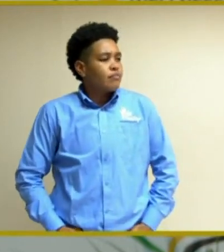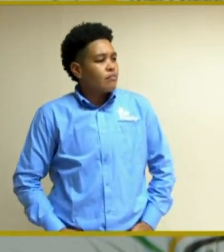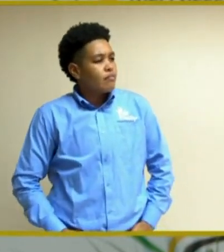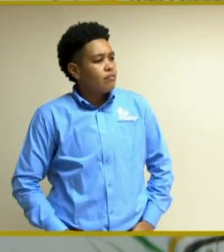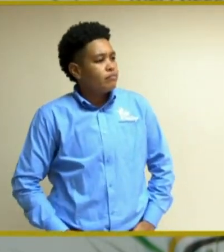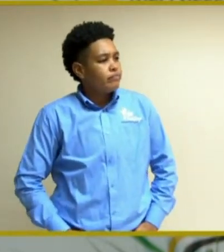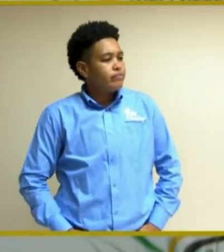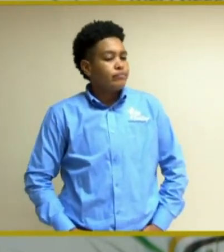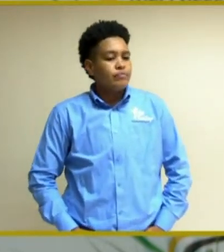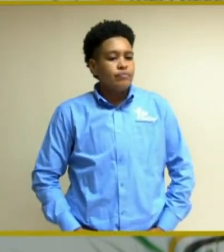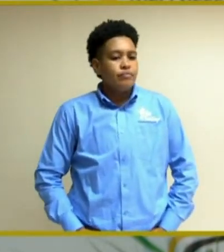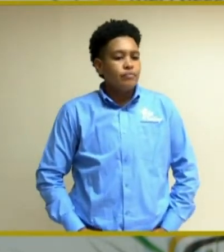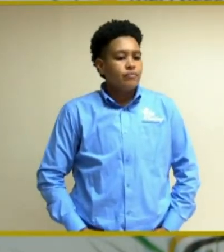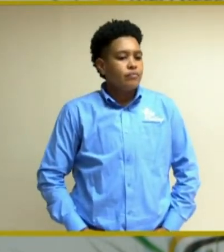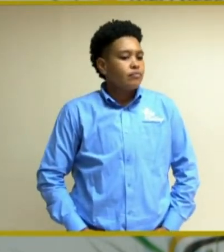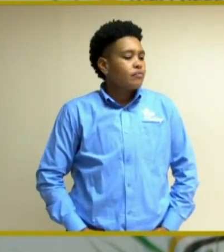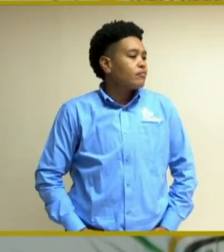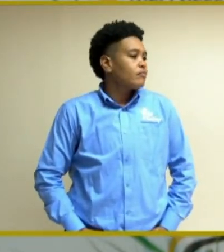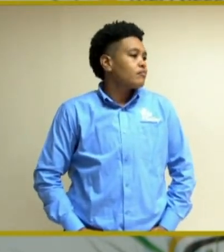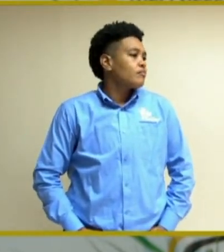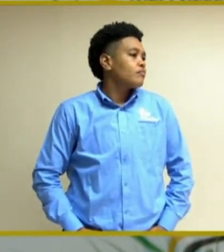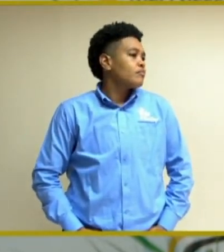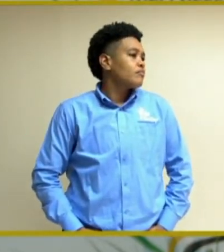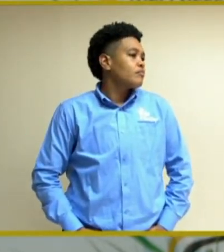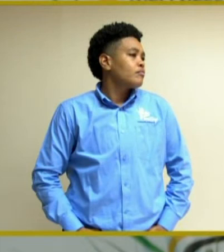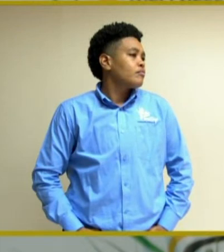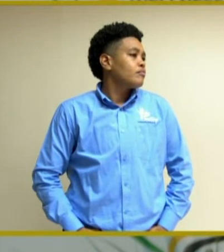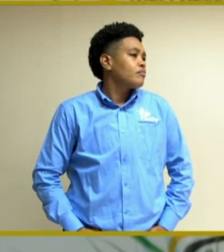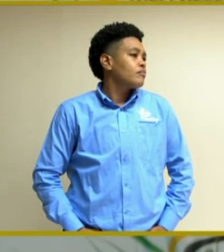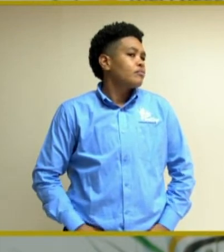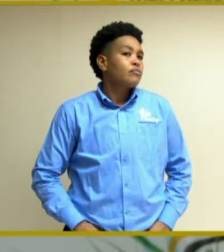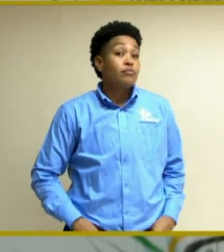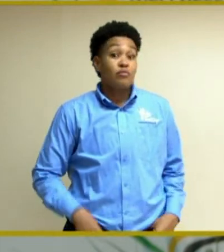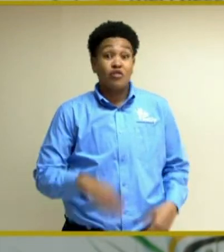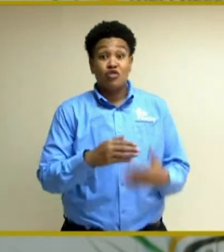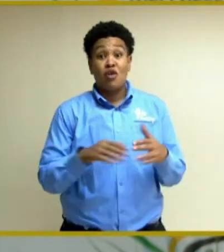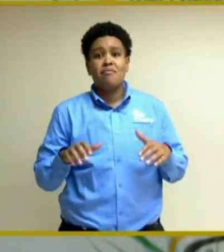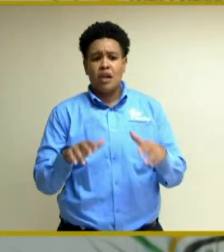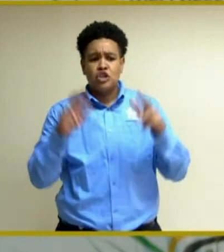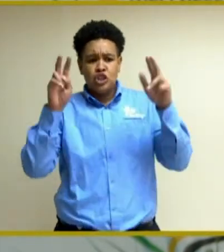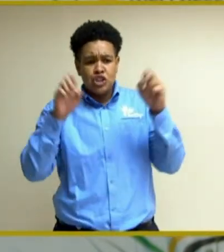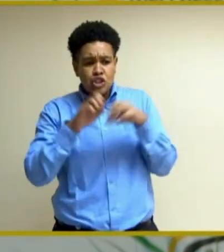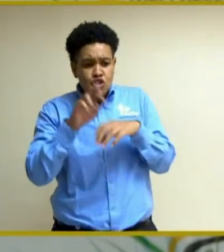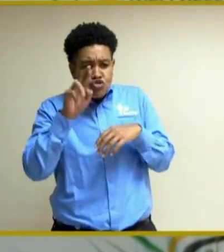in some countries in terms of raw material. When you combine all of that,